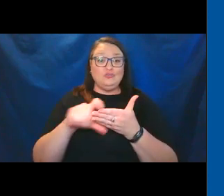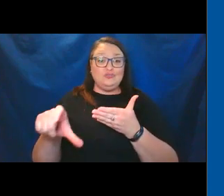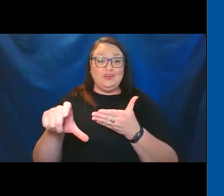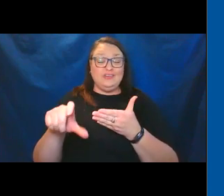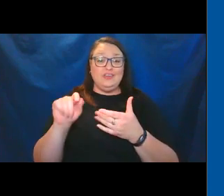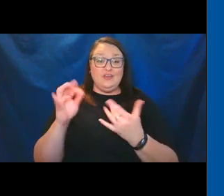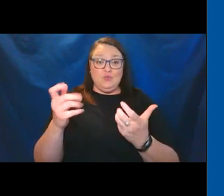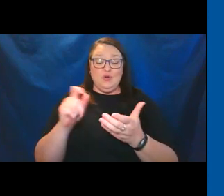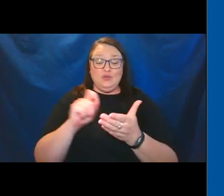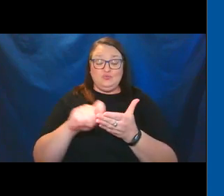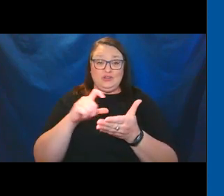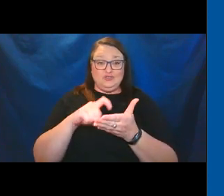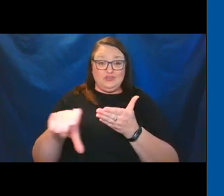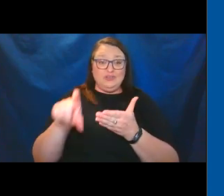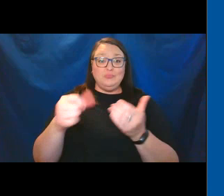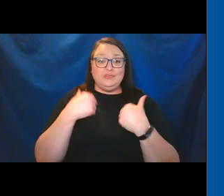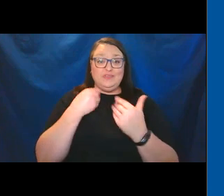that money in the account.